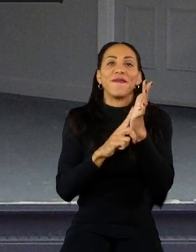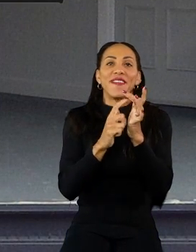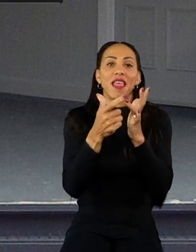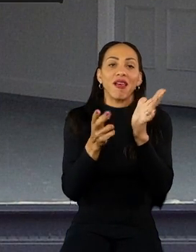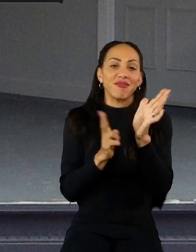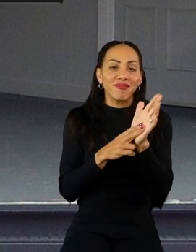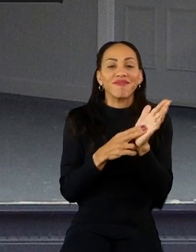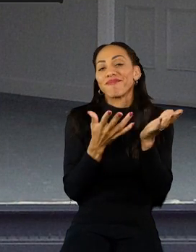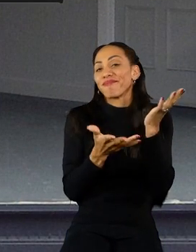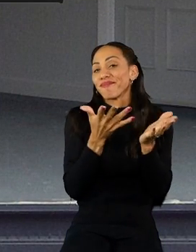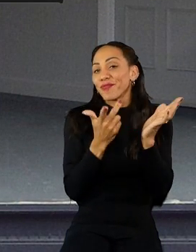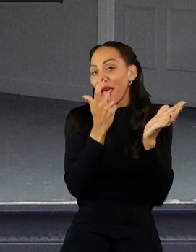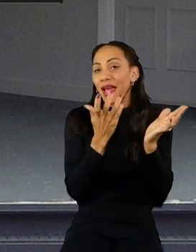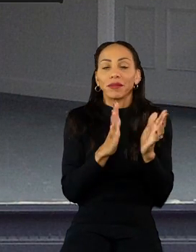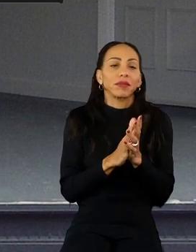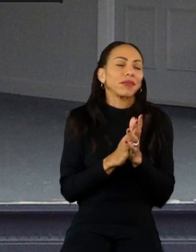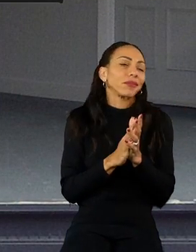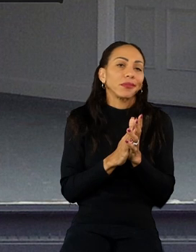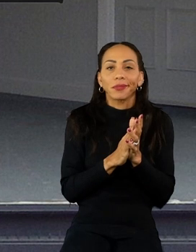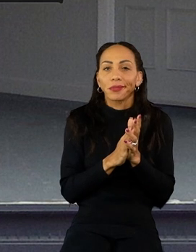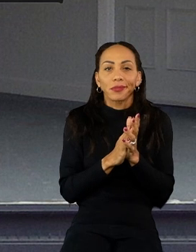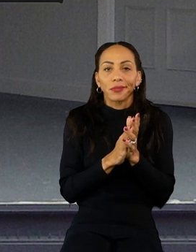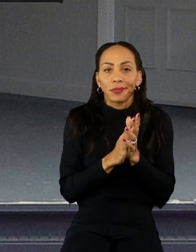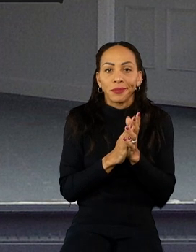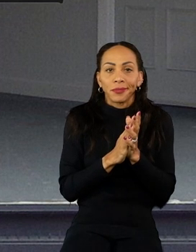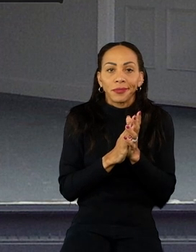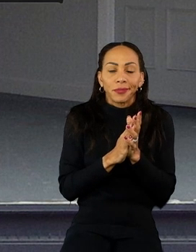Pavilion. We can move around.